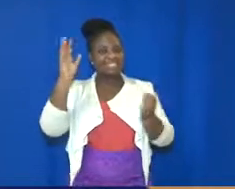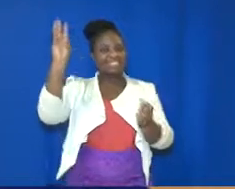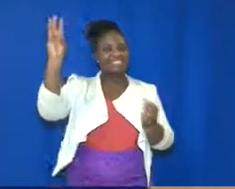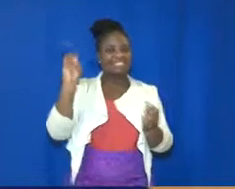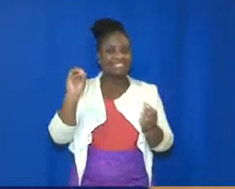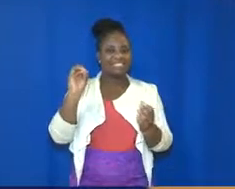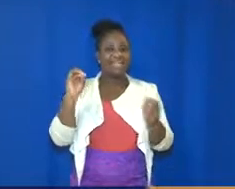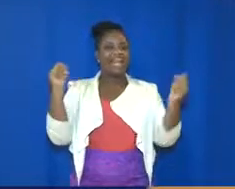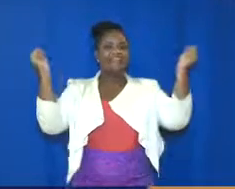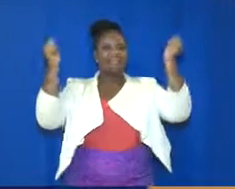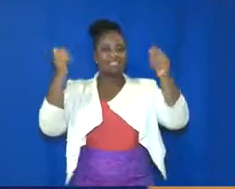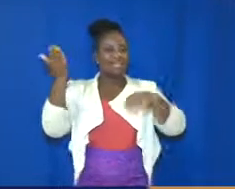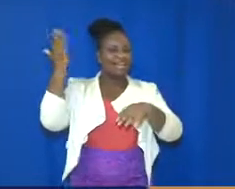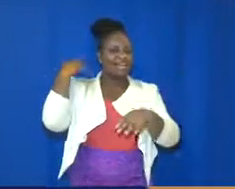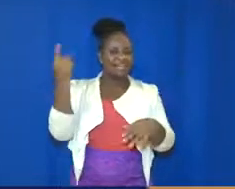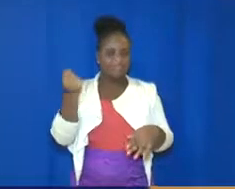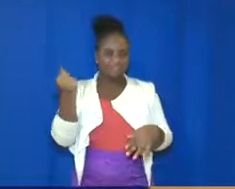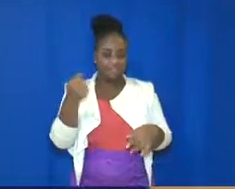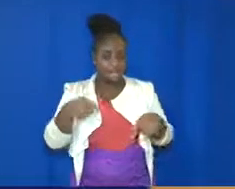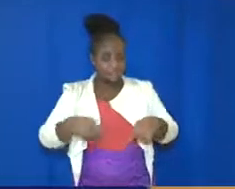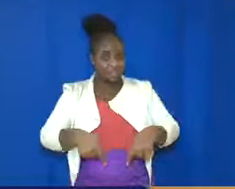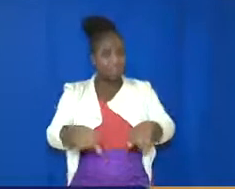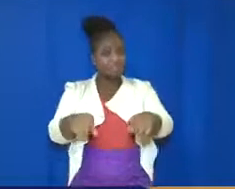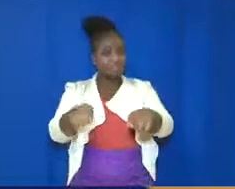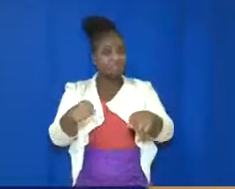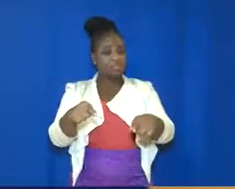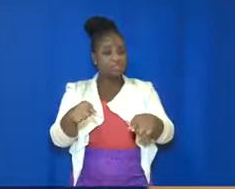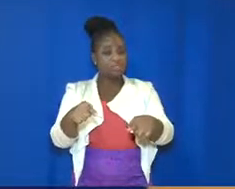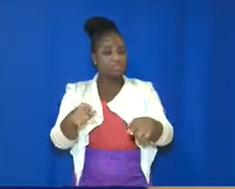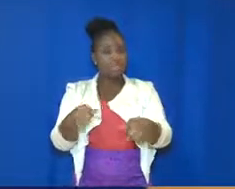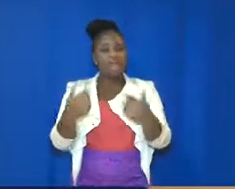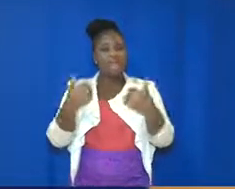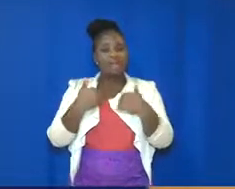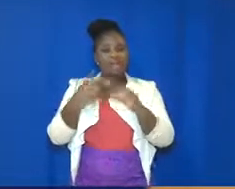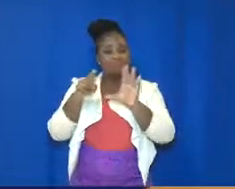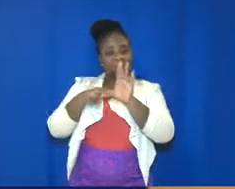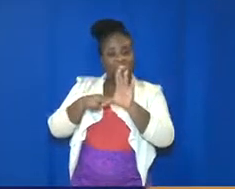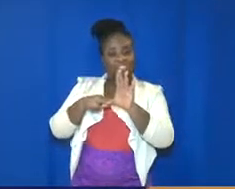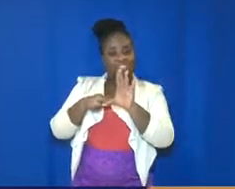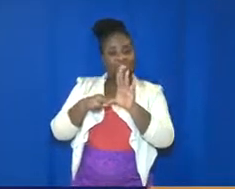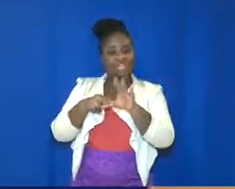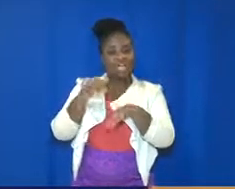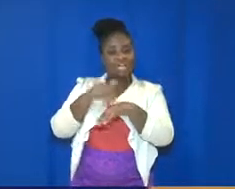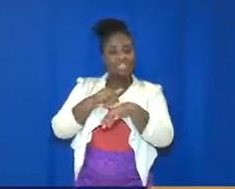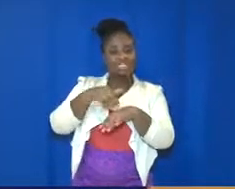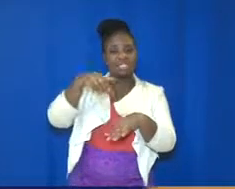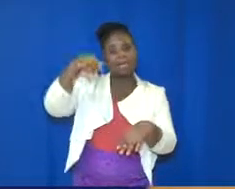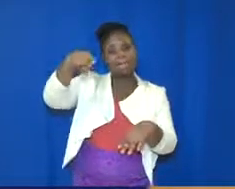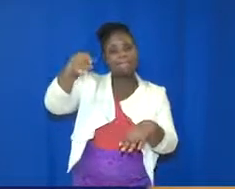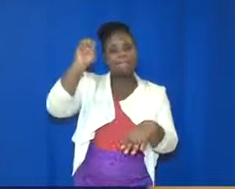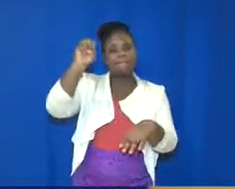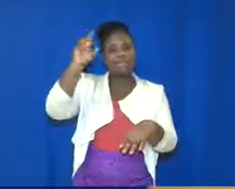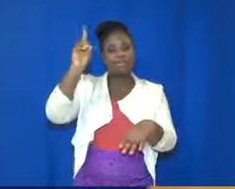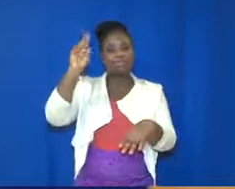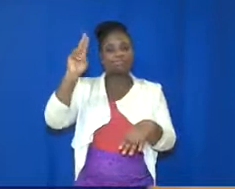anniversary on Tuesday. This weekend, I chaired a three-day cabinet retreat at Pedriasi